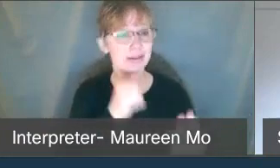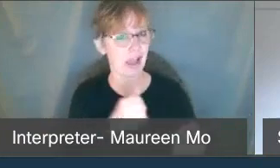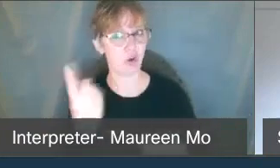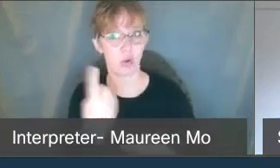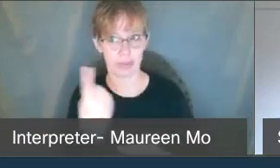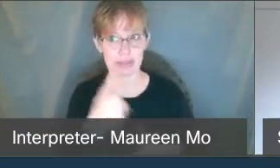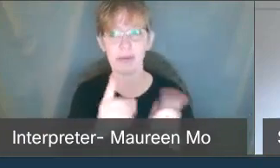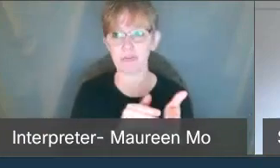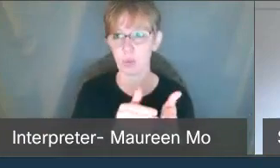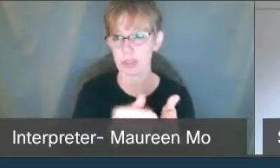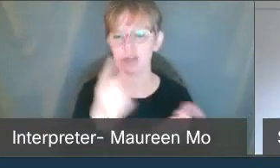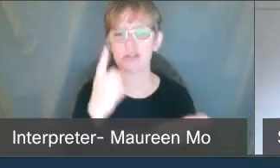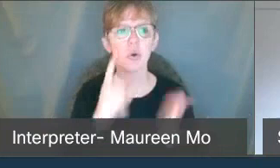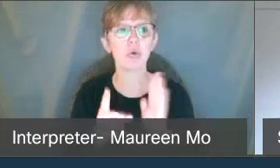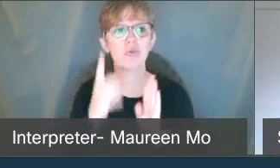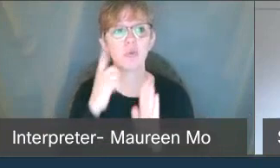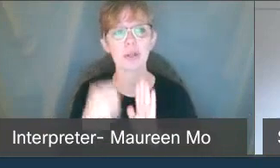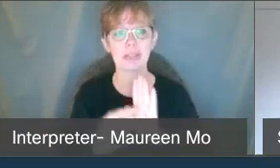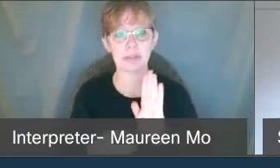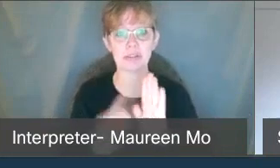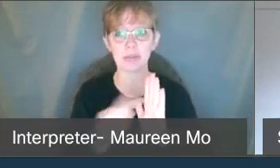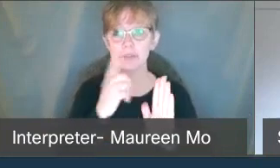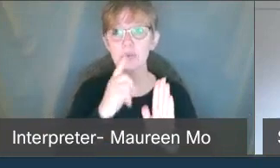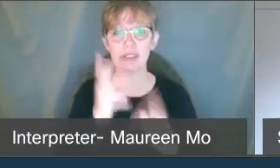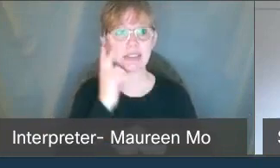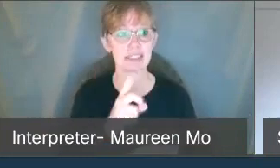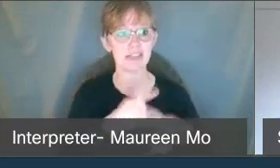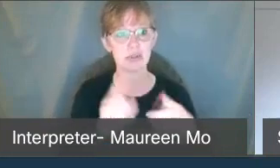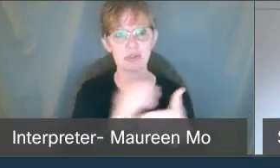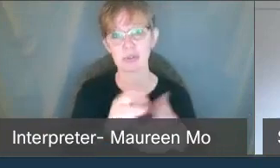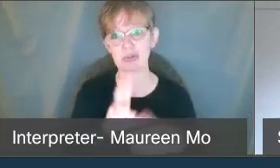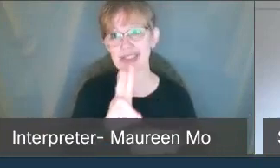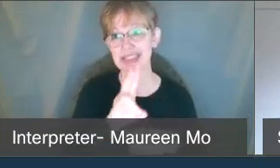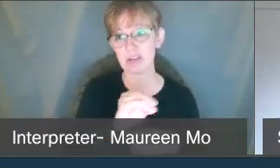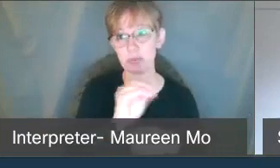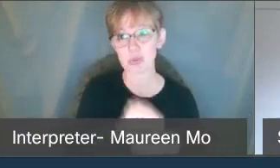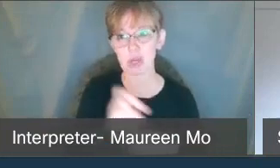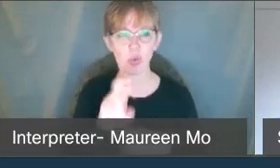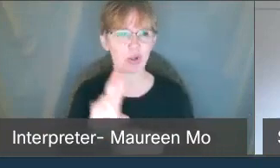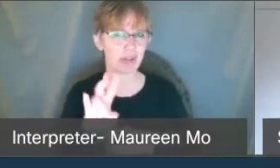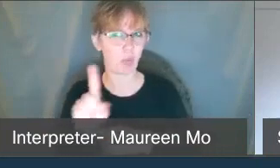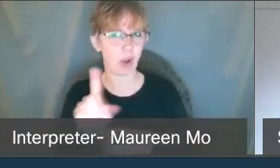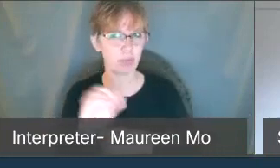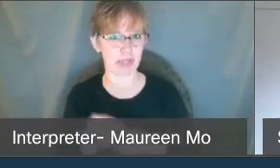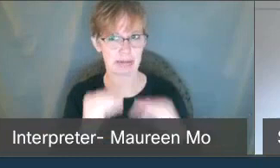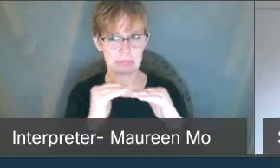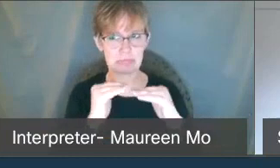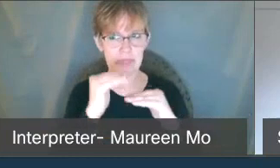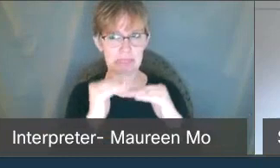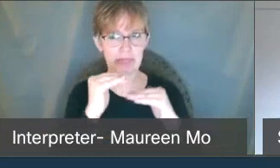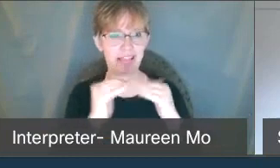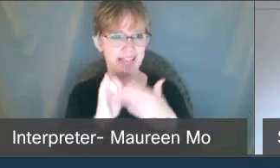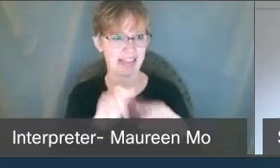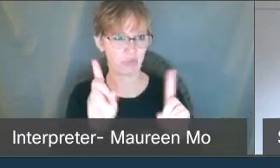we're sometimes seeing differences in accuracy of 70% versus 71%. And then there's a discussion, and it's